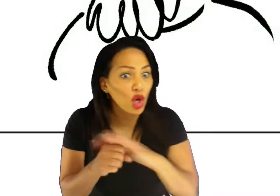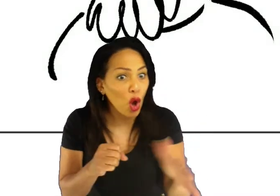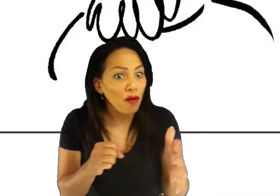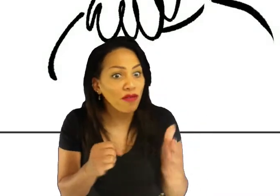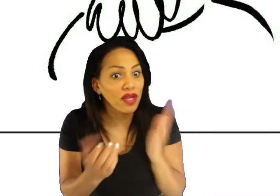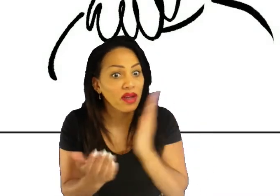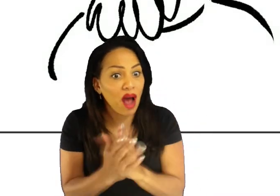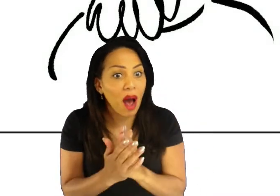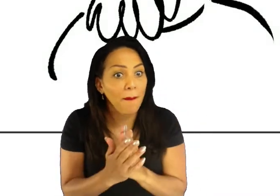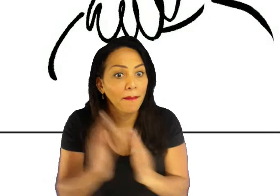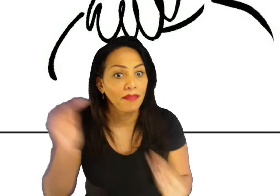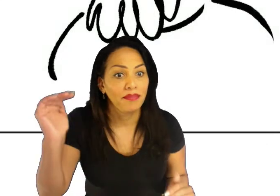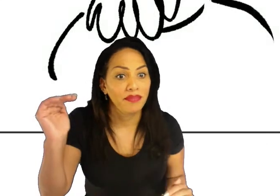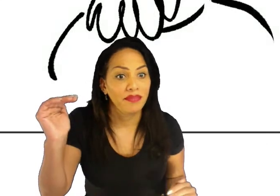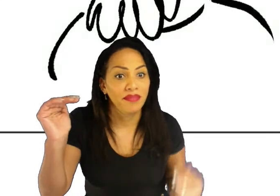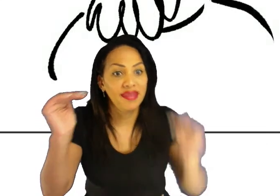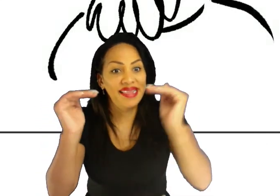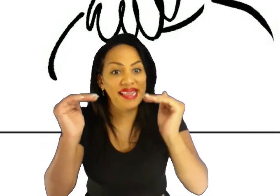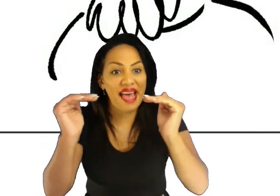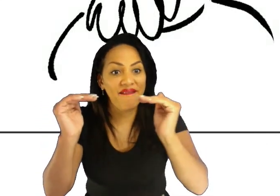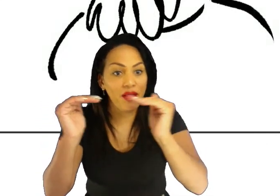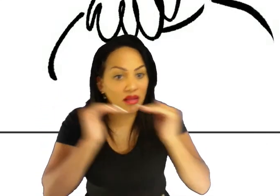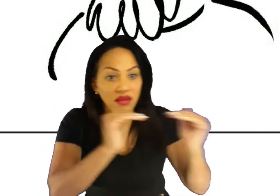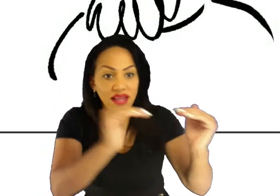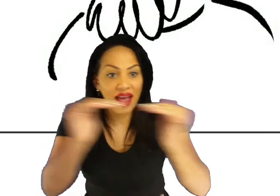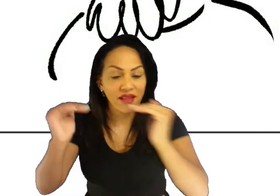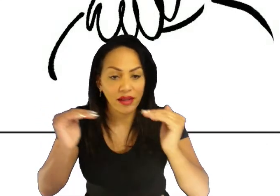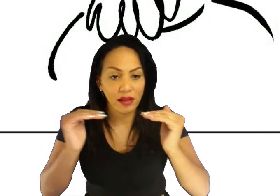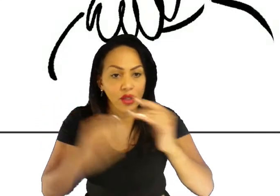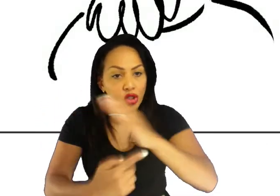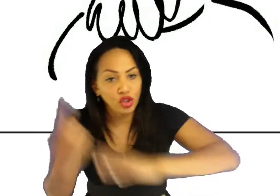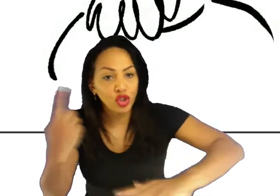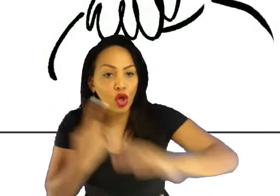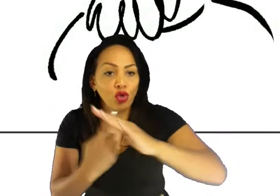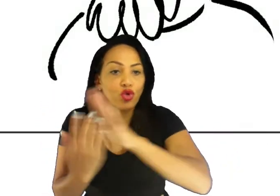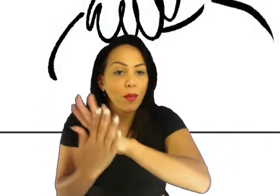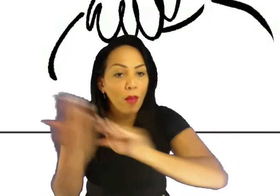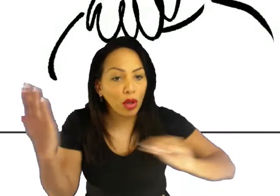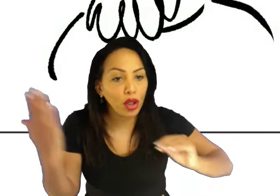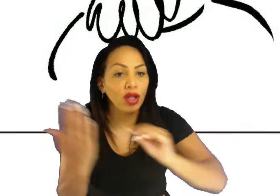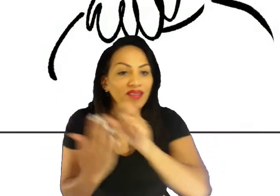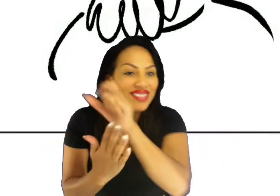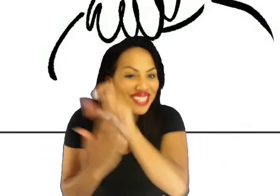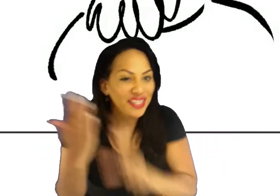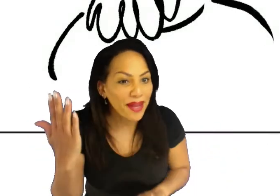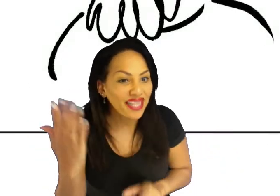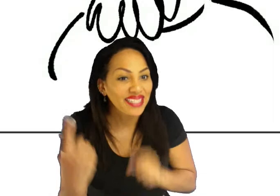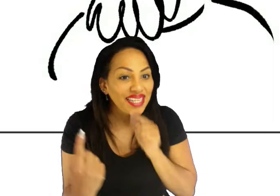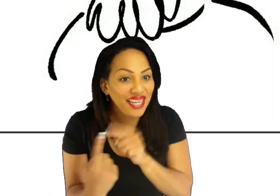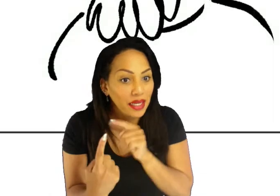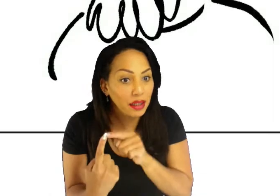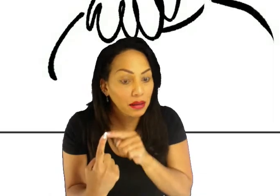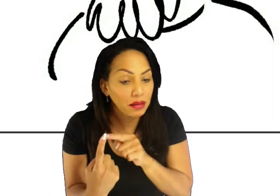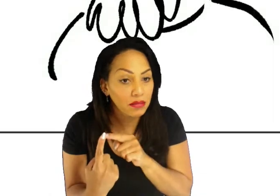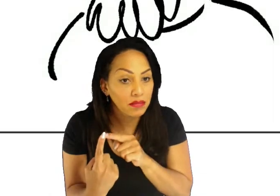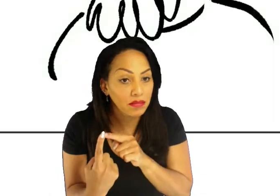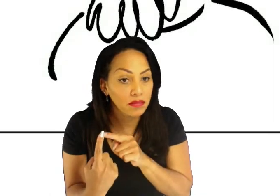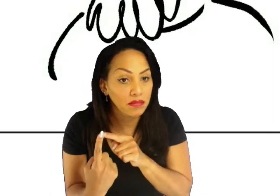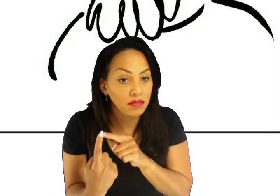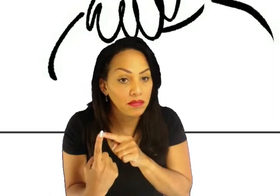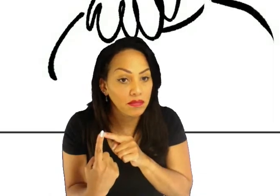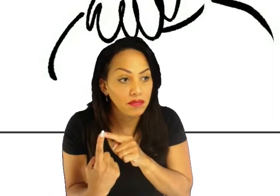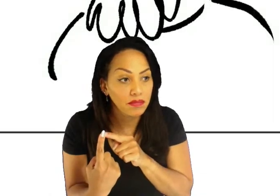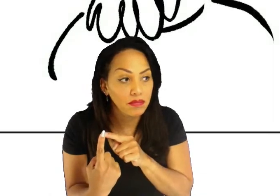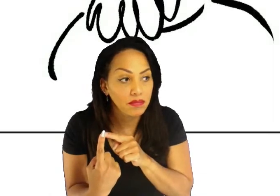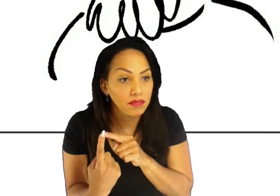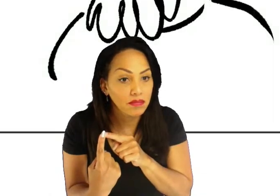The social model of disability is the model that takes the disabling